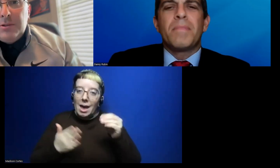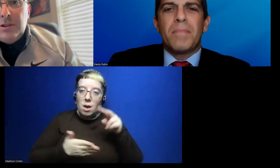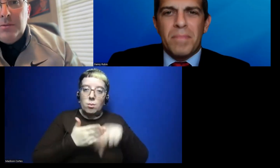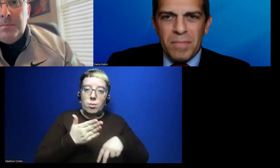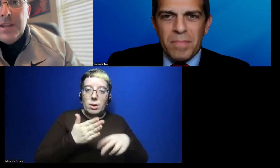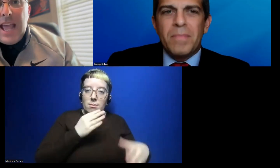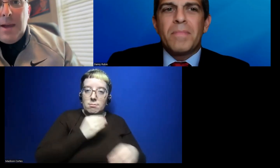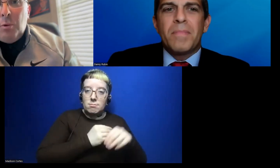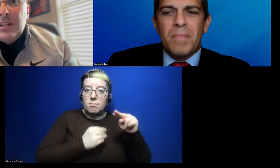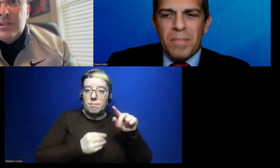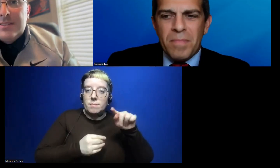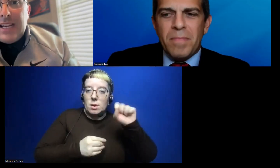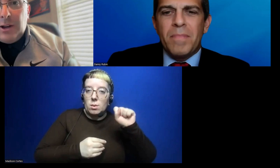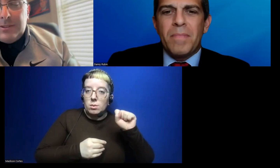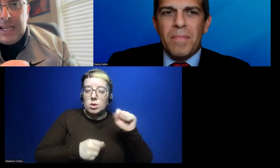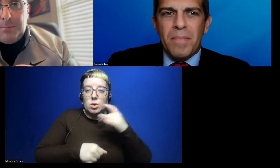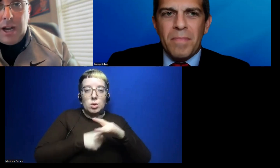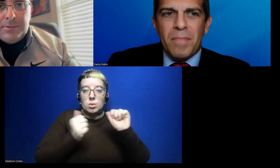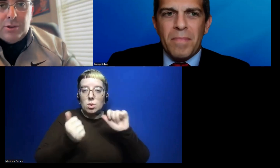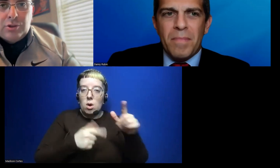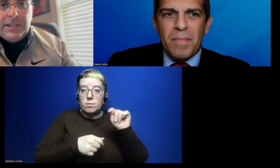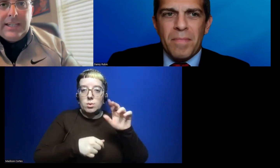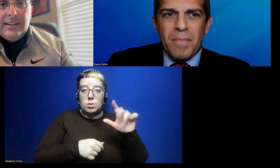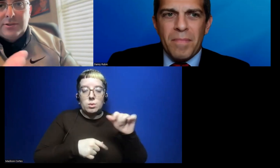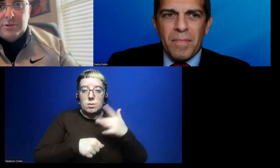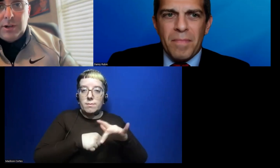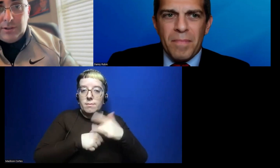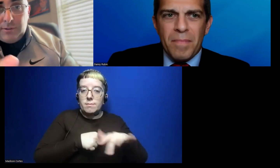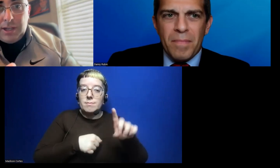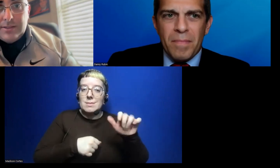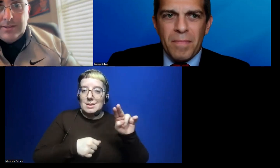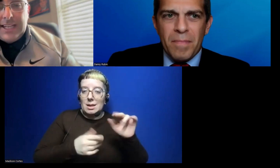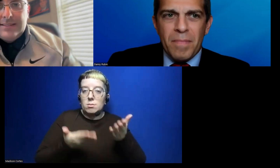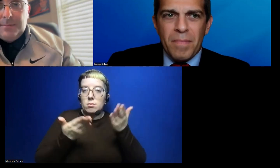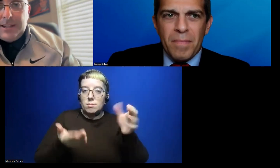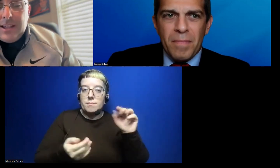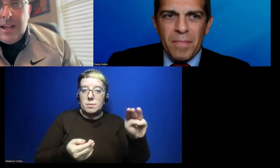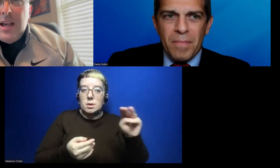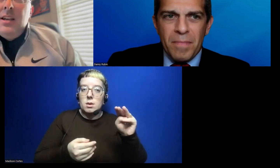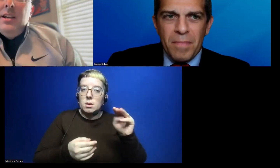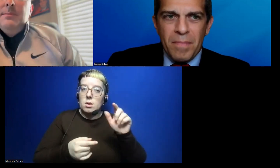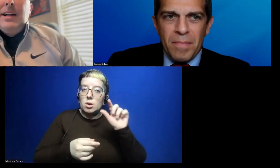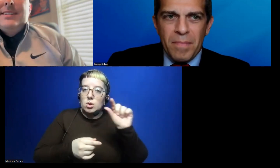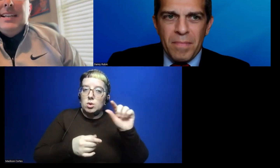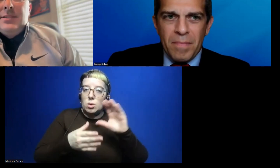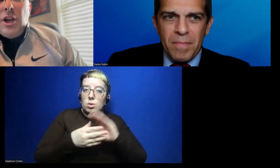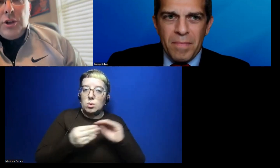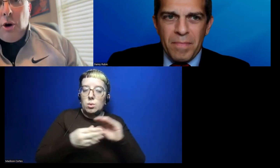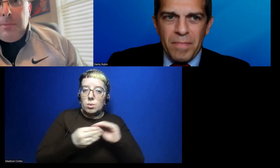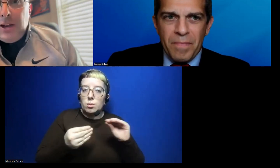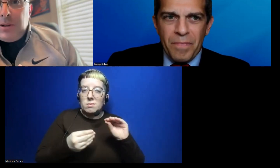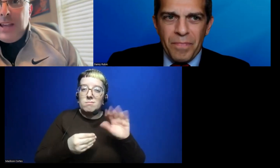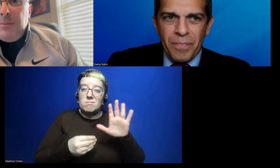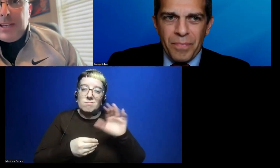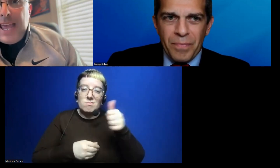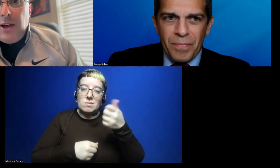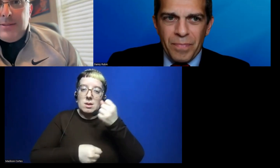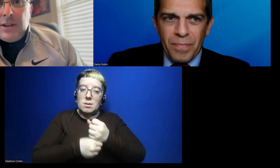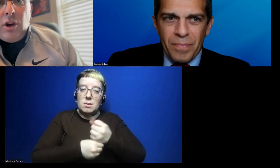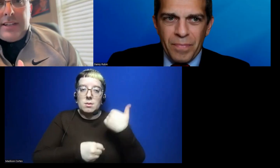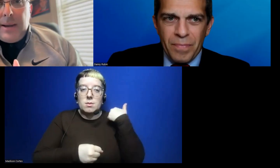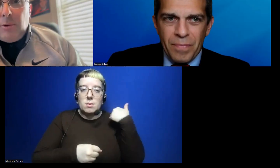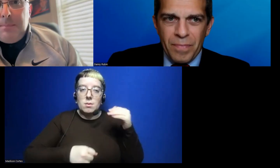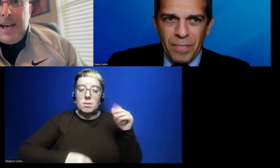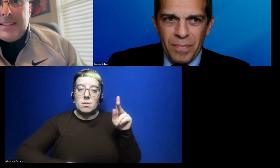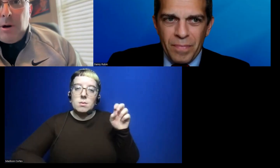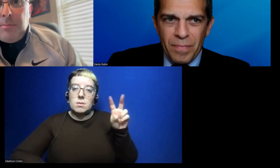are available to you. And one little side note, Danny brought up social media, a little story so everyone understands something. About 10 years ago, you all may know Kevin McHale.